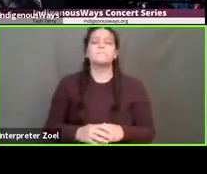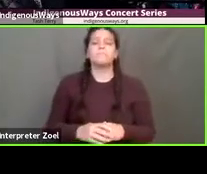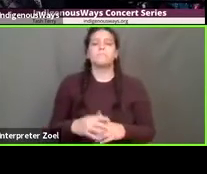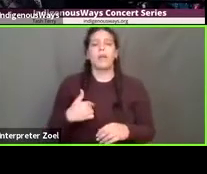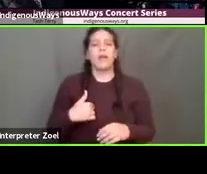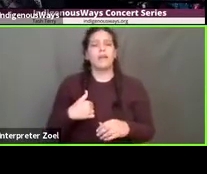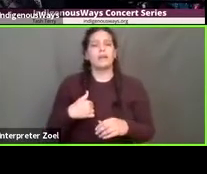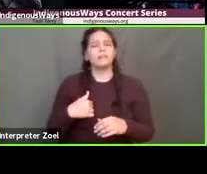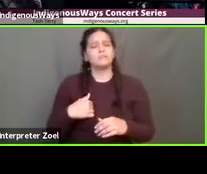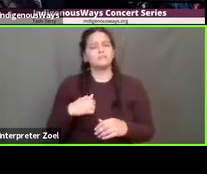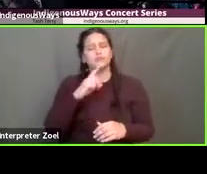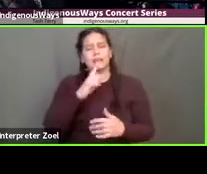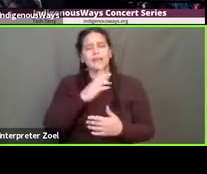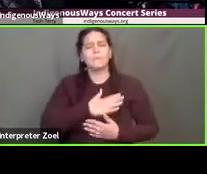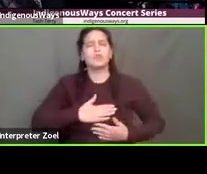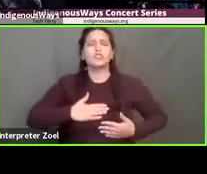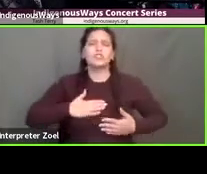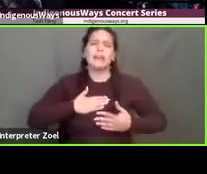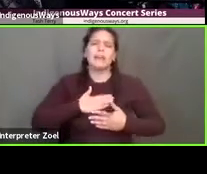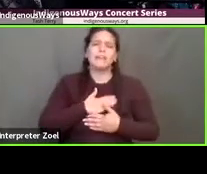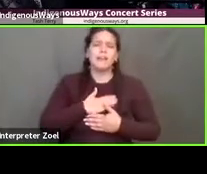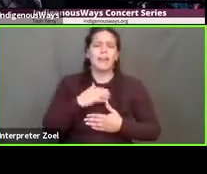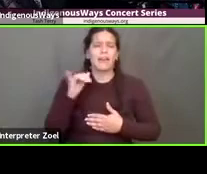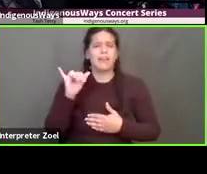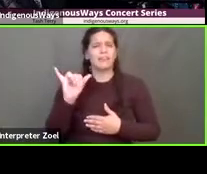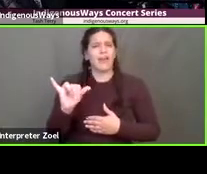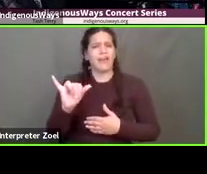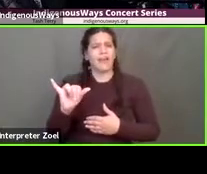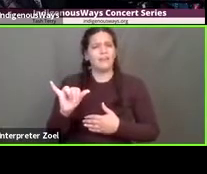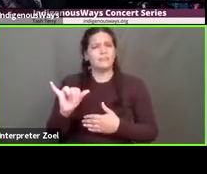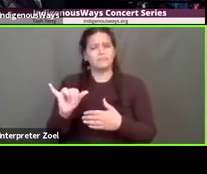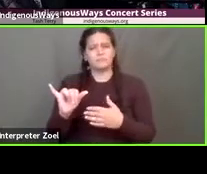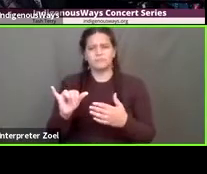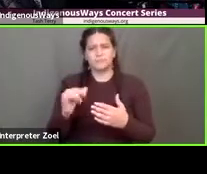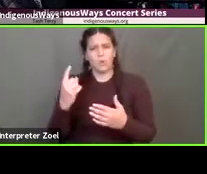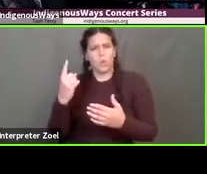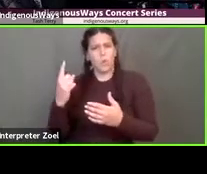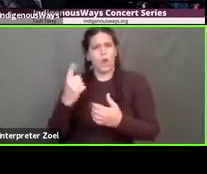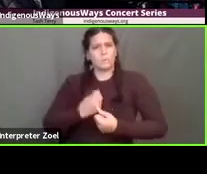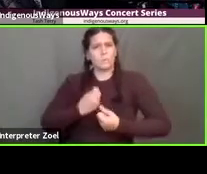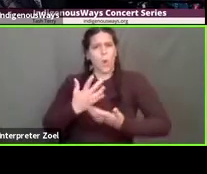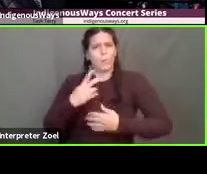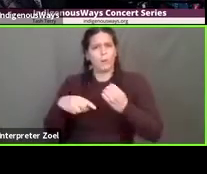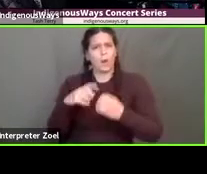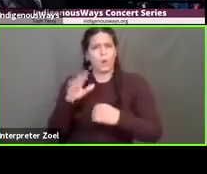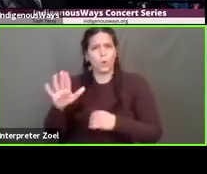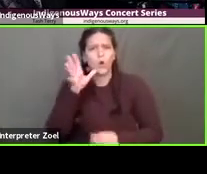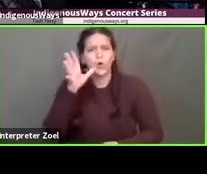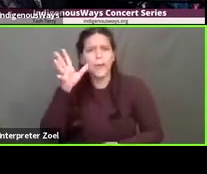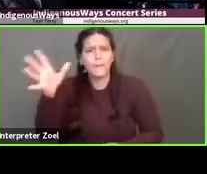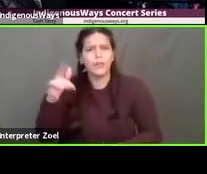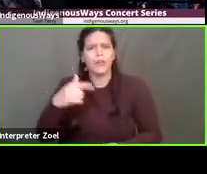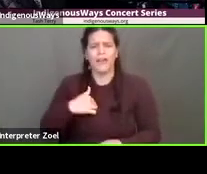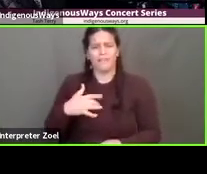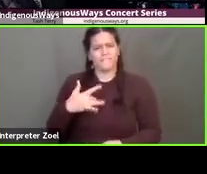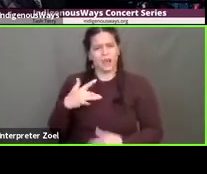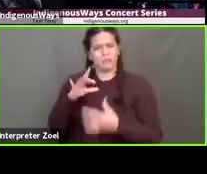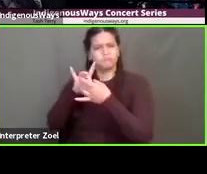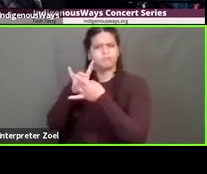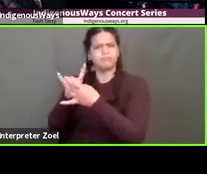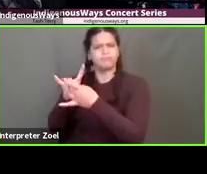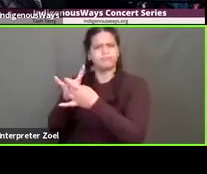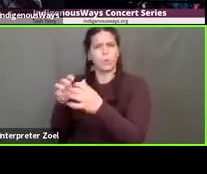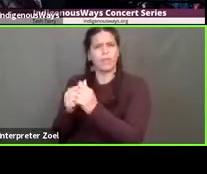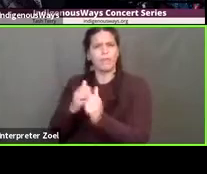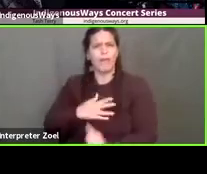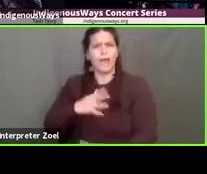deeply appreciated your piece about your grandmother. I feel so close to my grandmother and all my